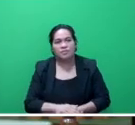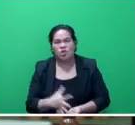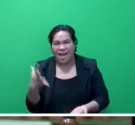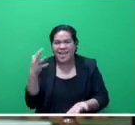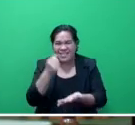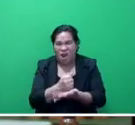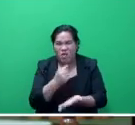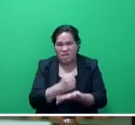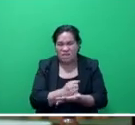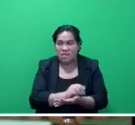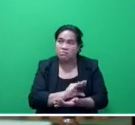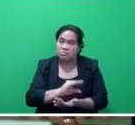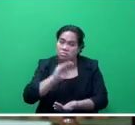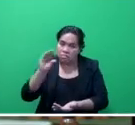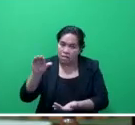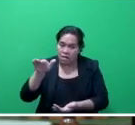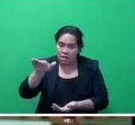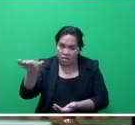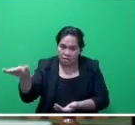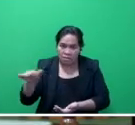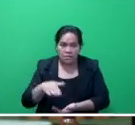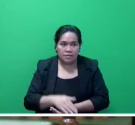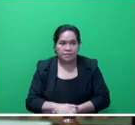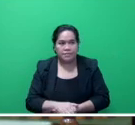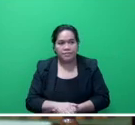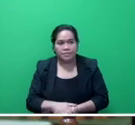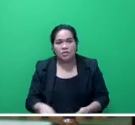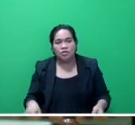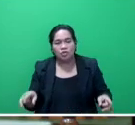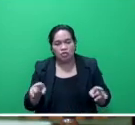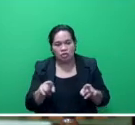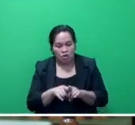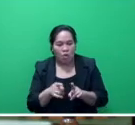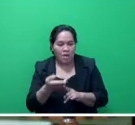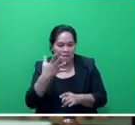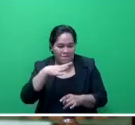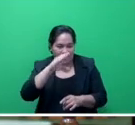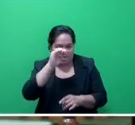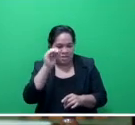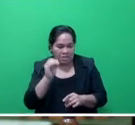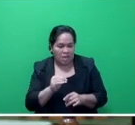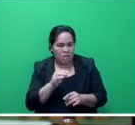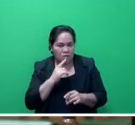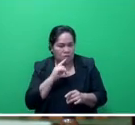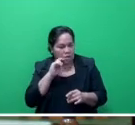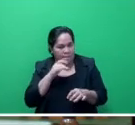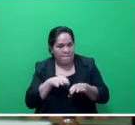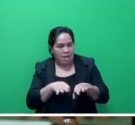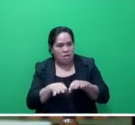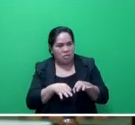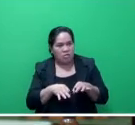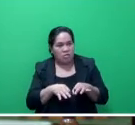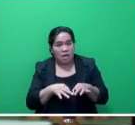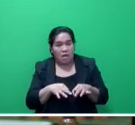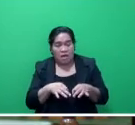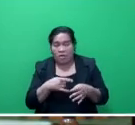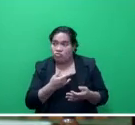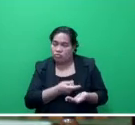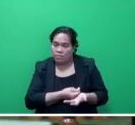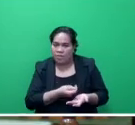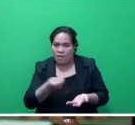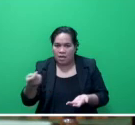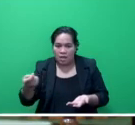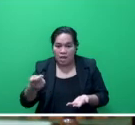Parliament had also approved a one-off fee of 50% to be paid for Fiji Airways. Fiji Airways now, Mr. Speaker, sir, is issuing